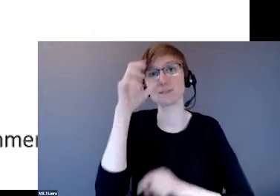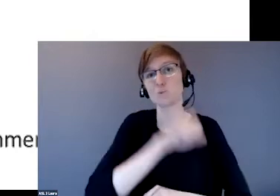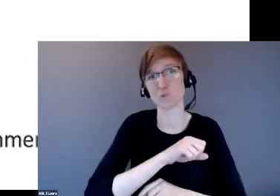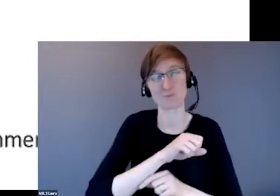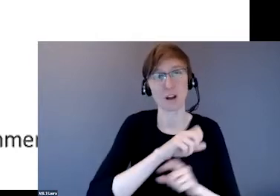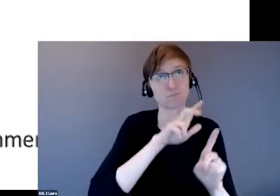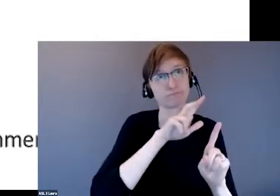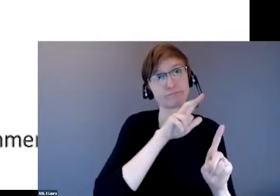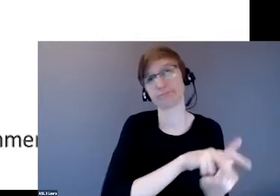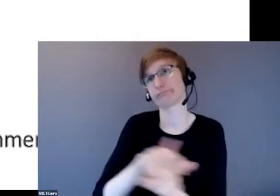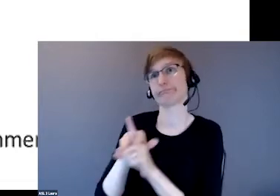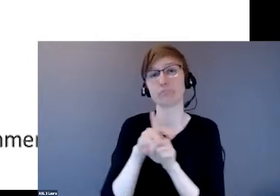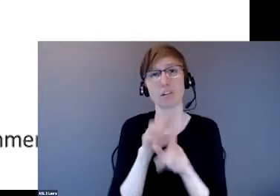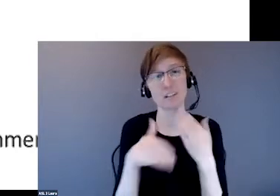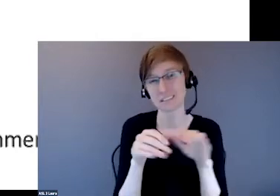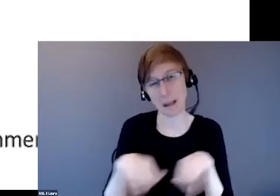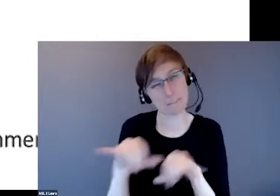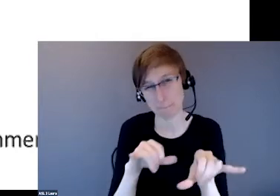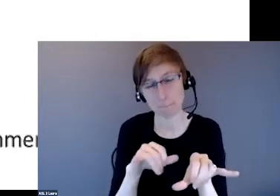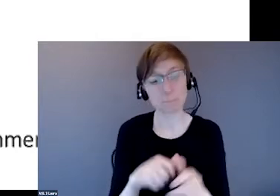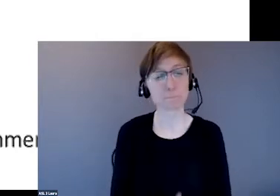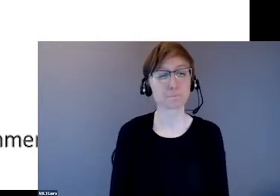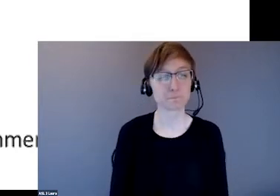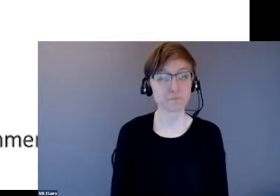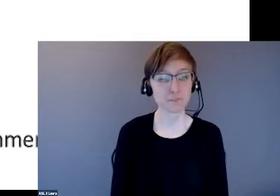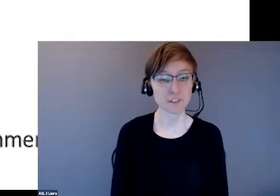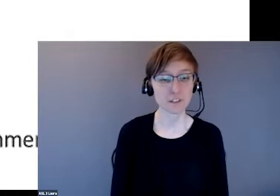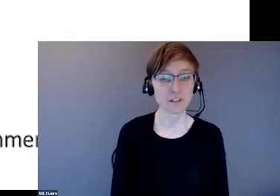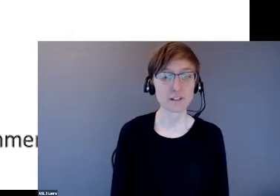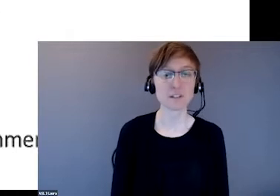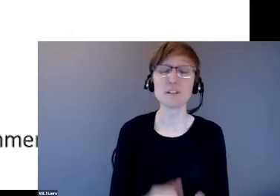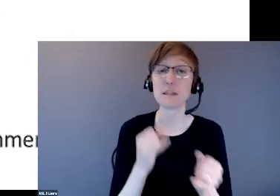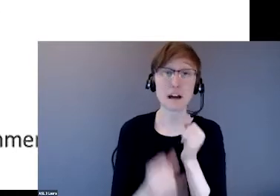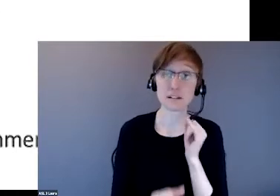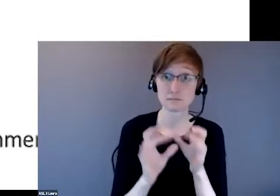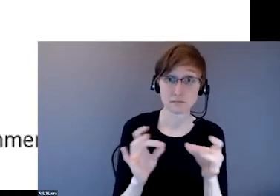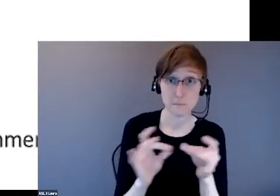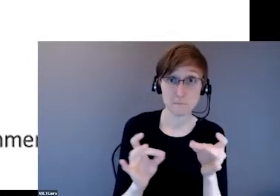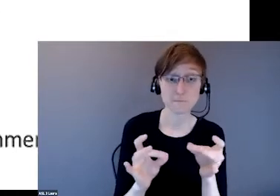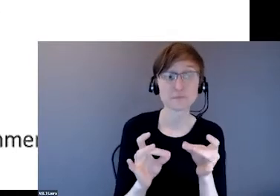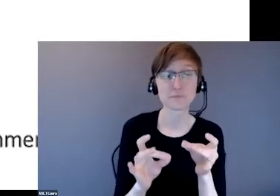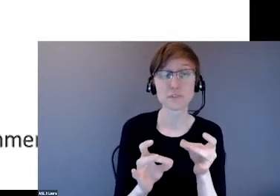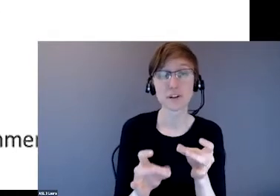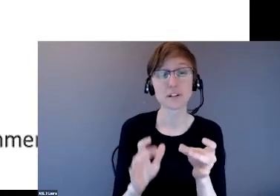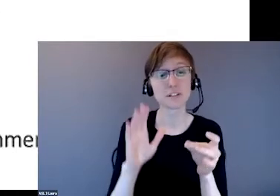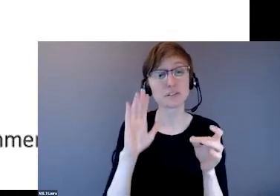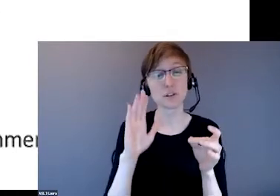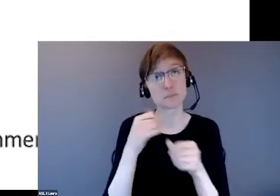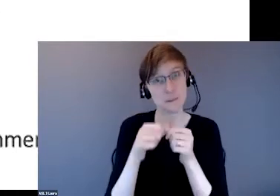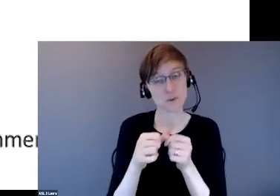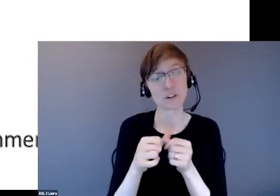all experience. And the last comment that I'll make is to focus in any form of initiative on the concept of nothing about us without